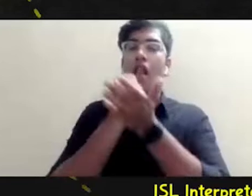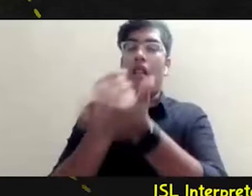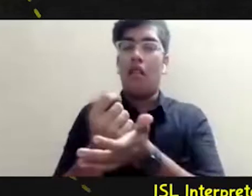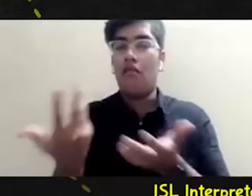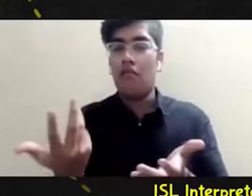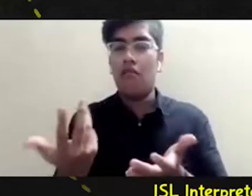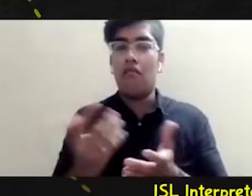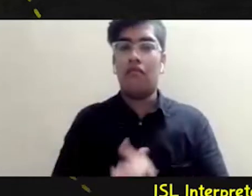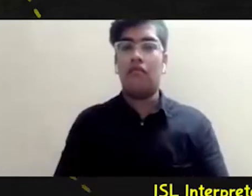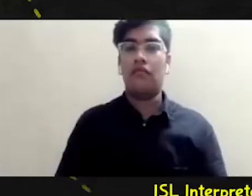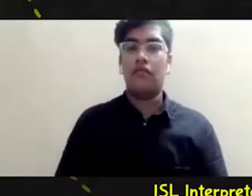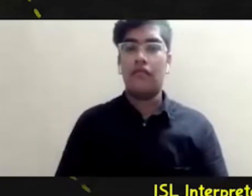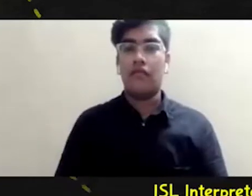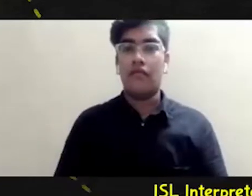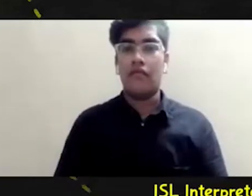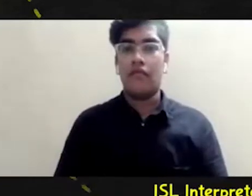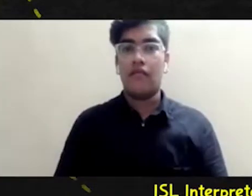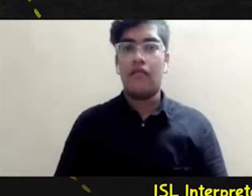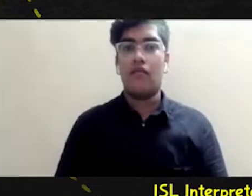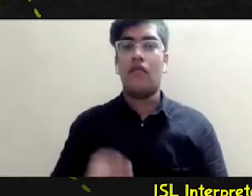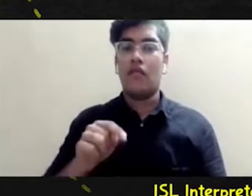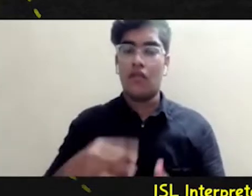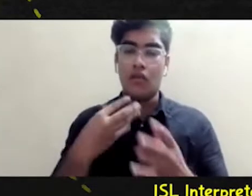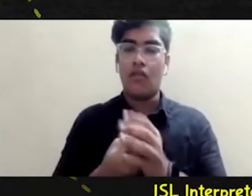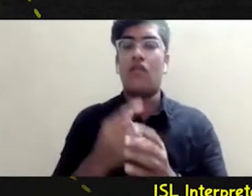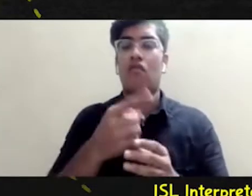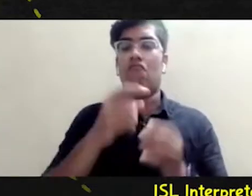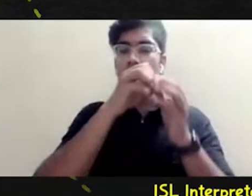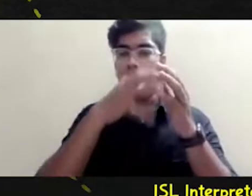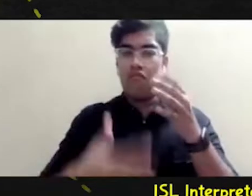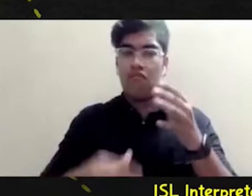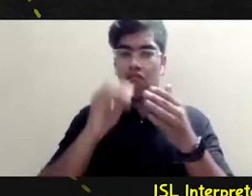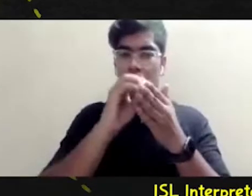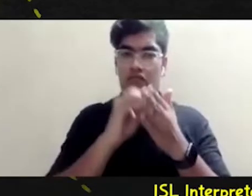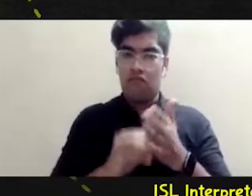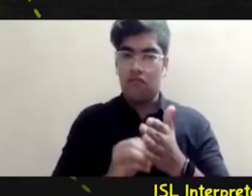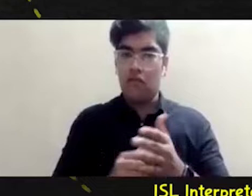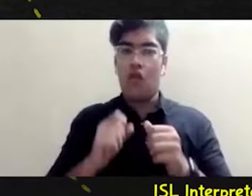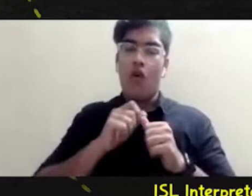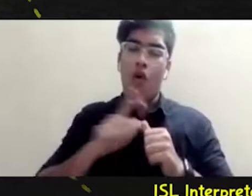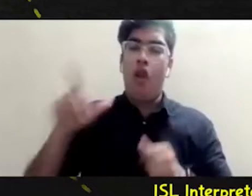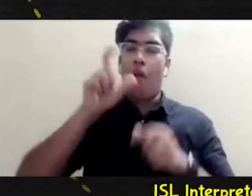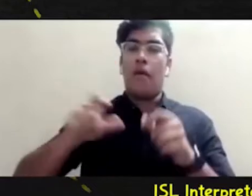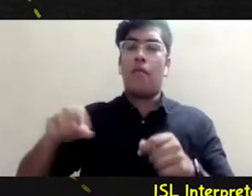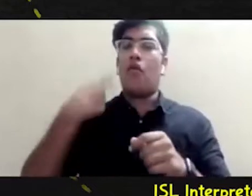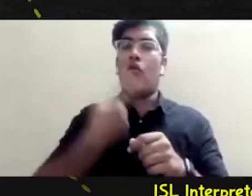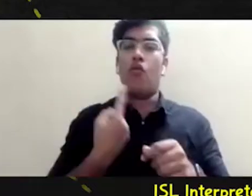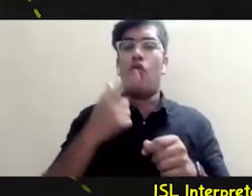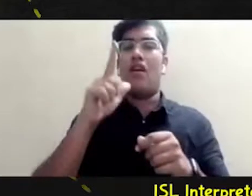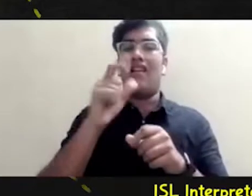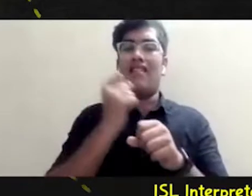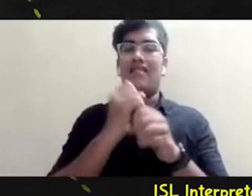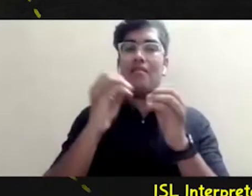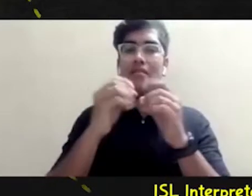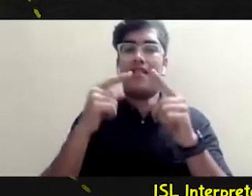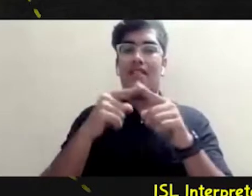right? And so with that, we started collating all the candidates who had made statements on LGBTQ plus rights, again, in the public